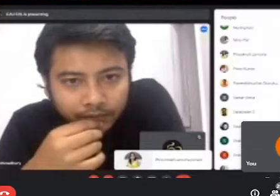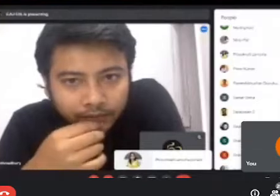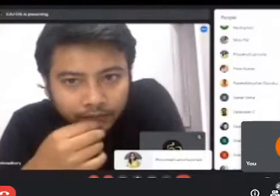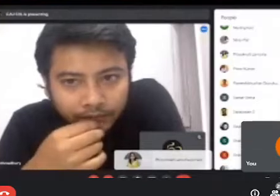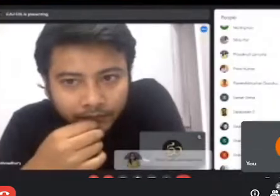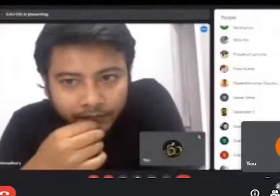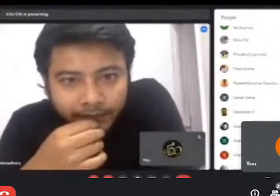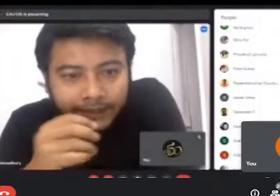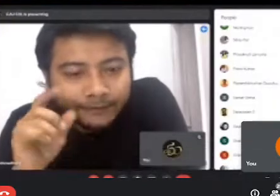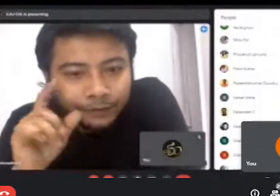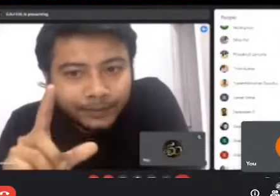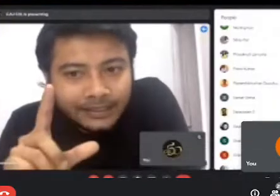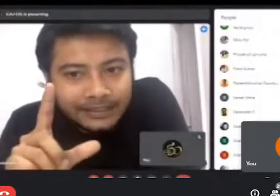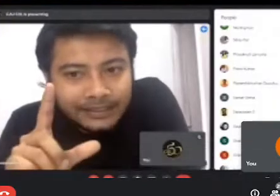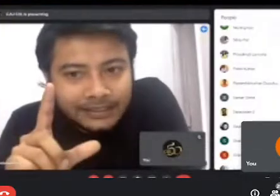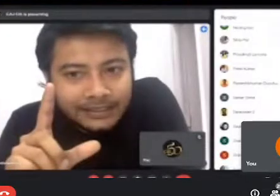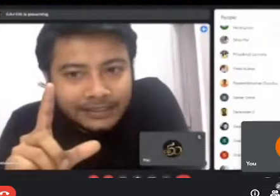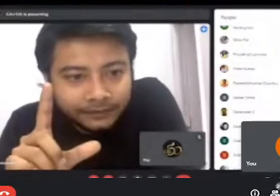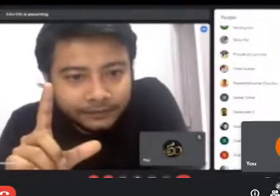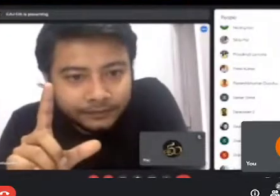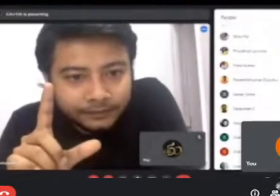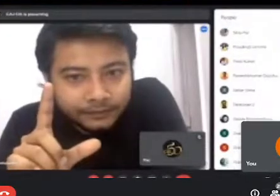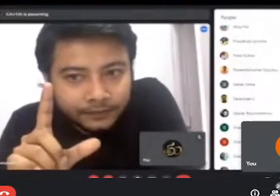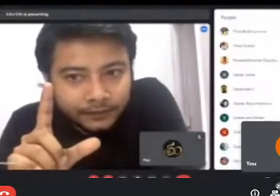can everybody see Nirav?